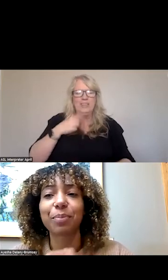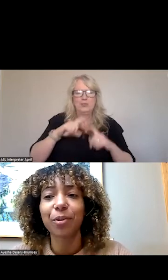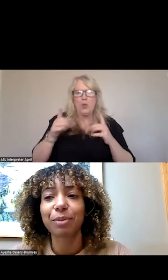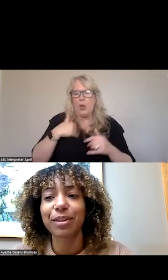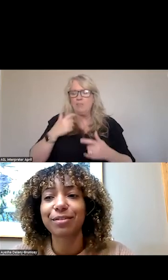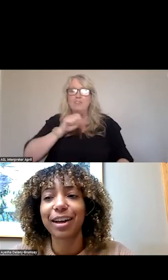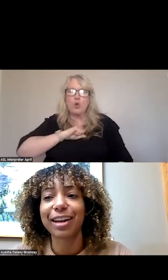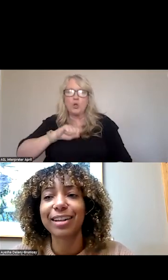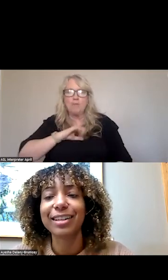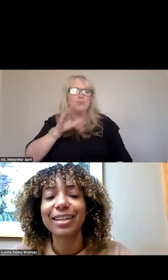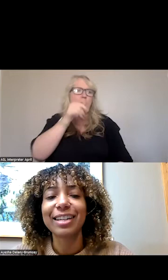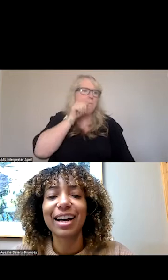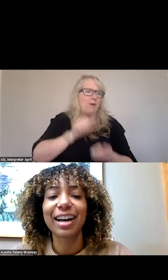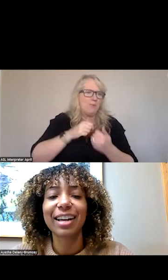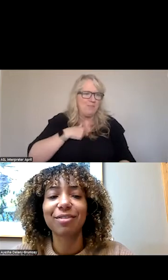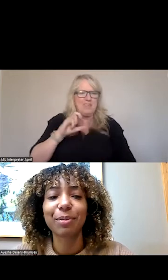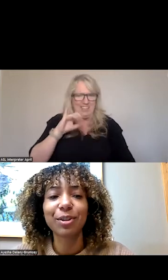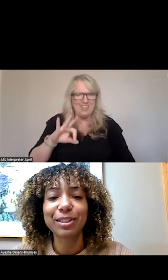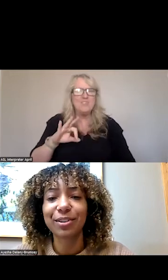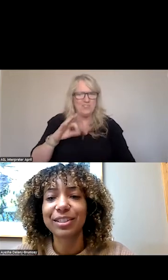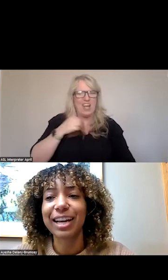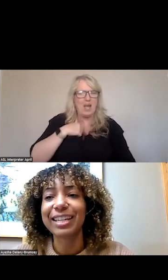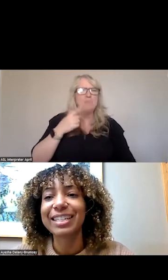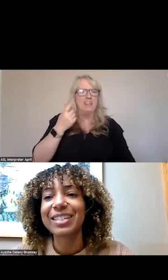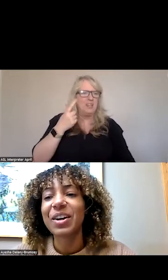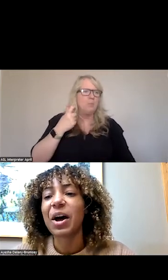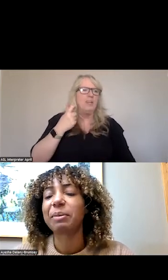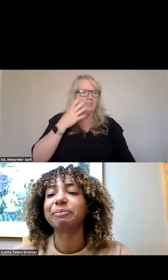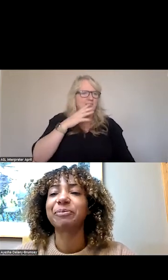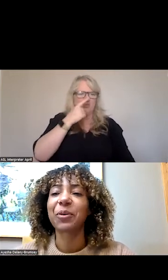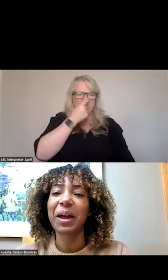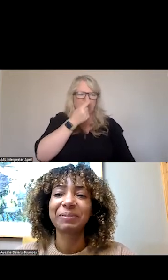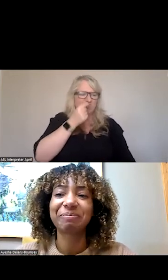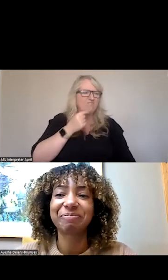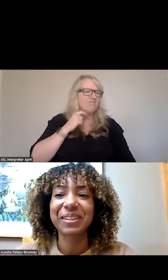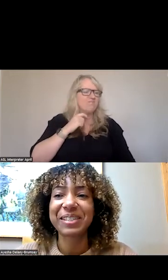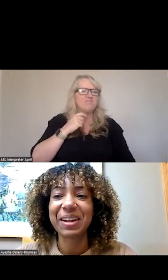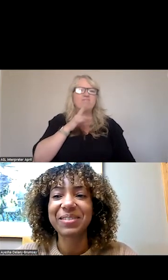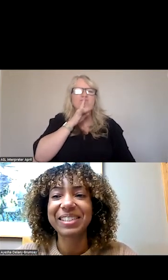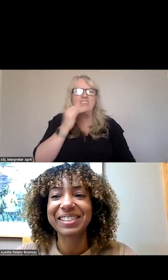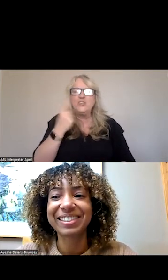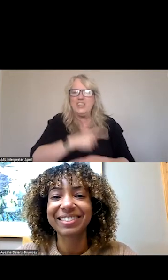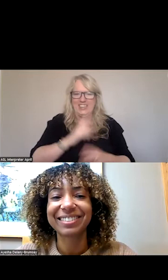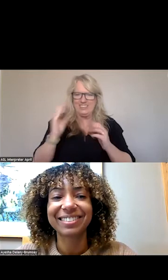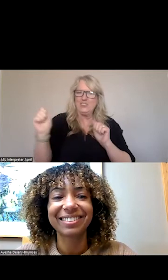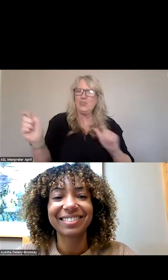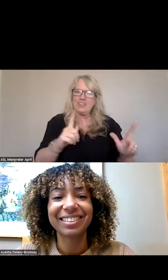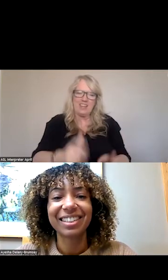but bear with me if I'm a little bit slow today. Okay, next slide, please.